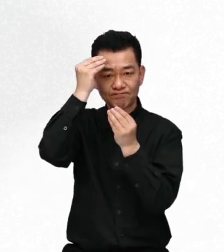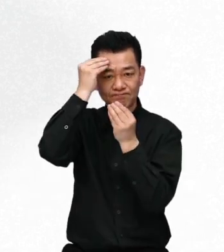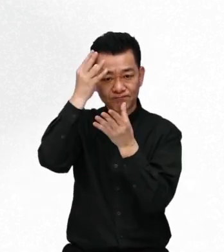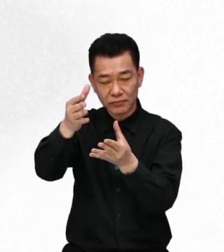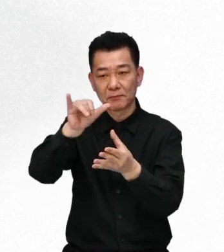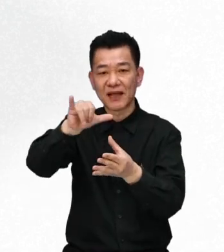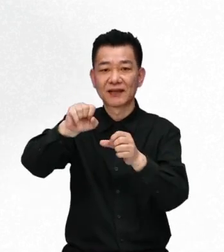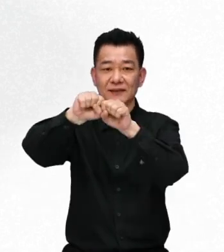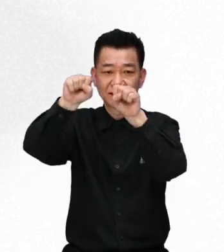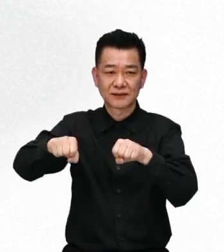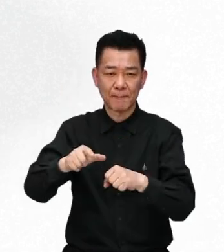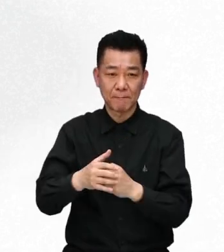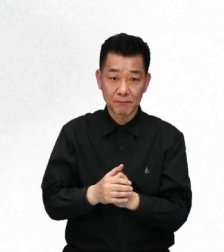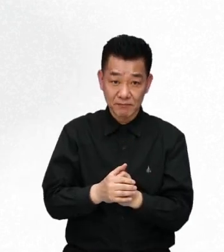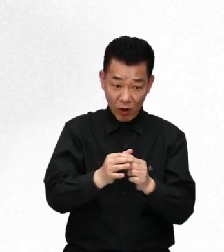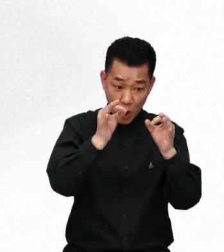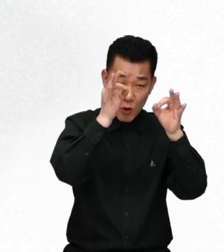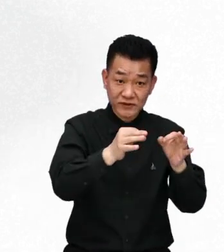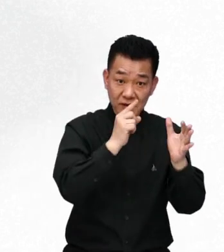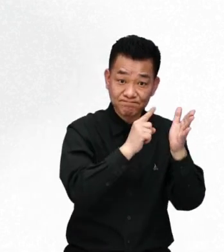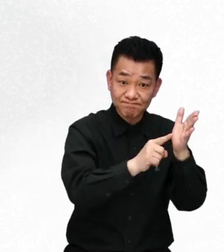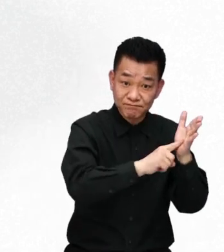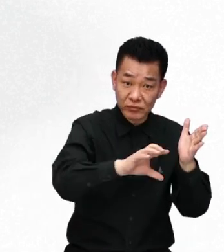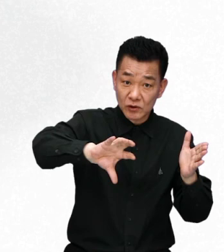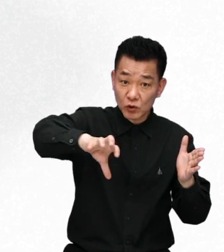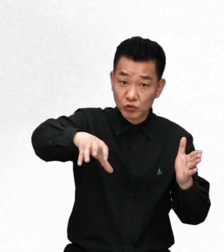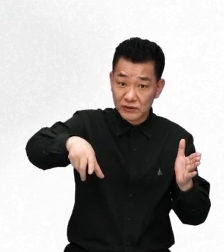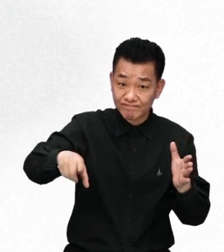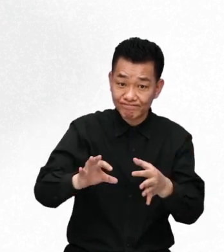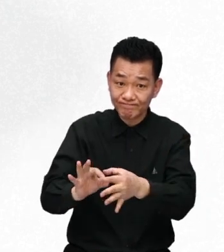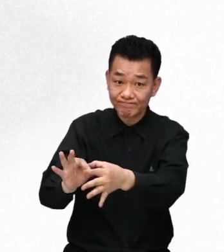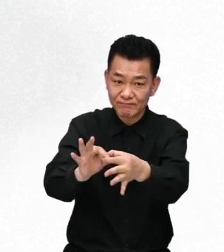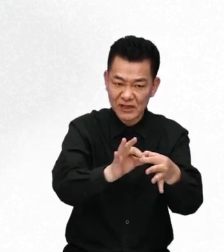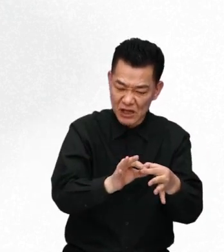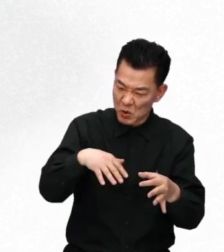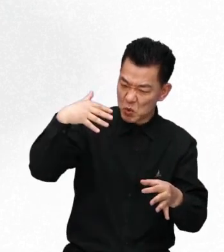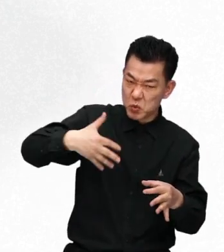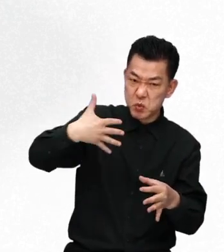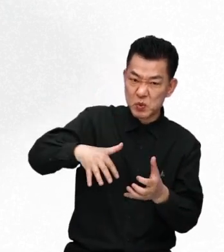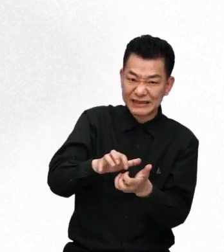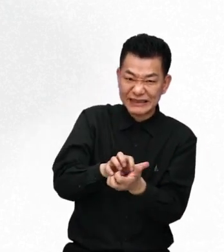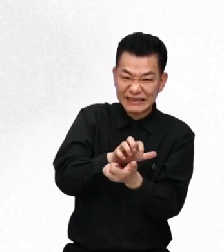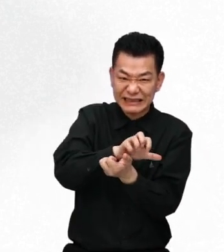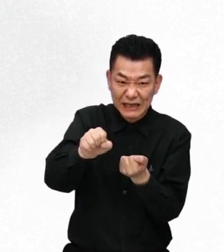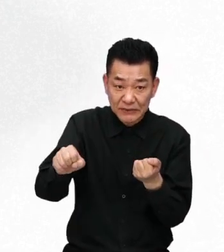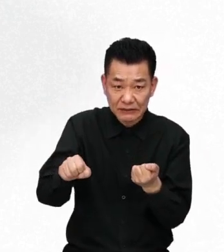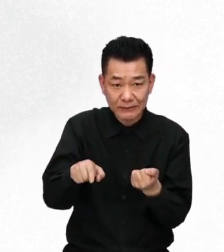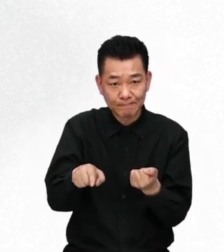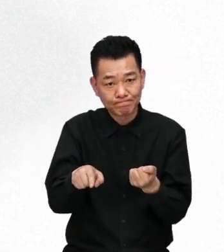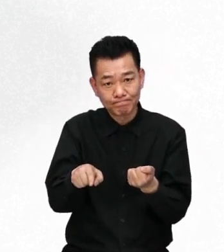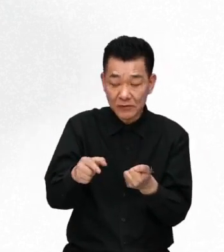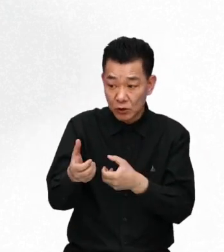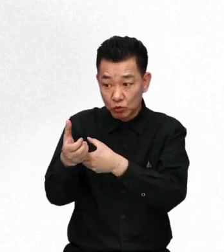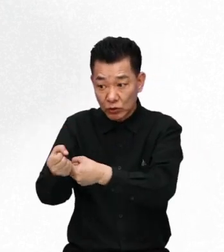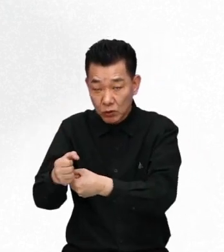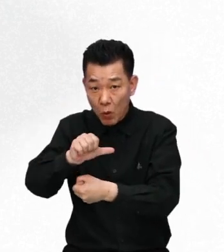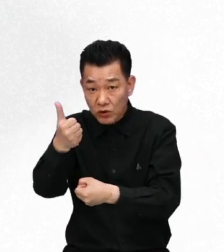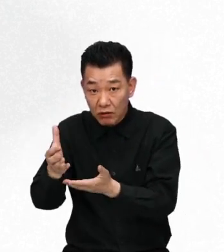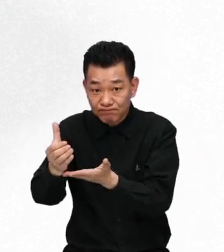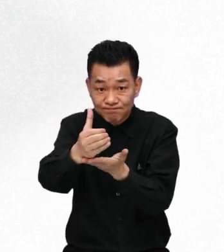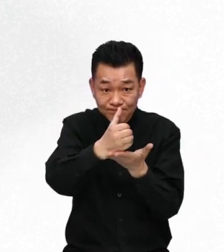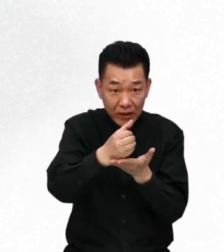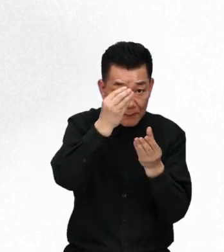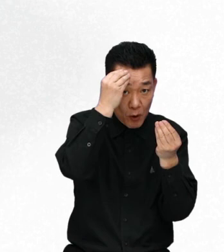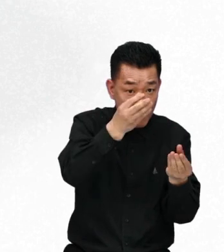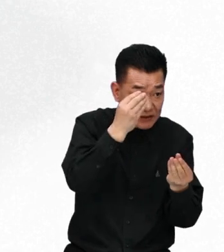the Committee. An ex officio investigation means that the Committee on the Rights of Persons with Disabilities carries out